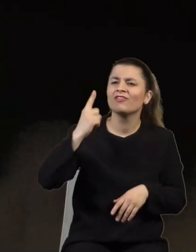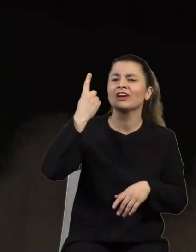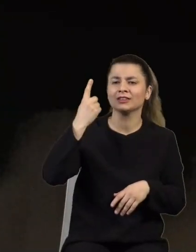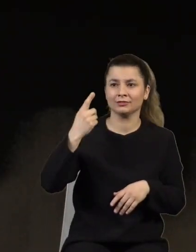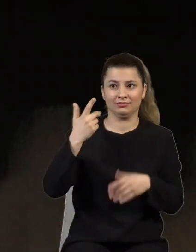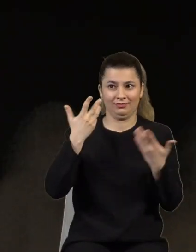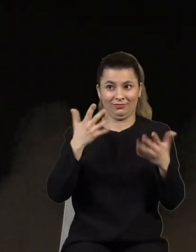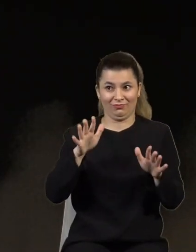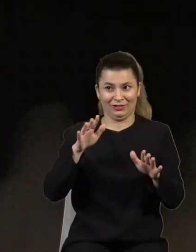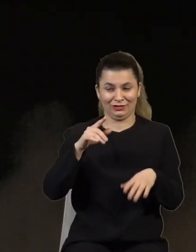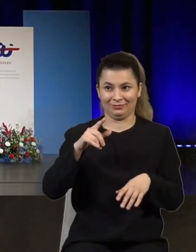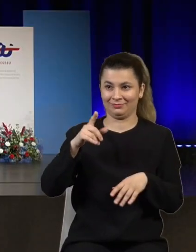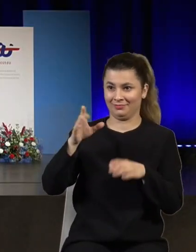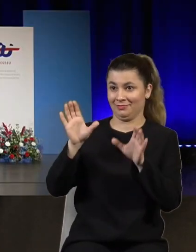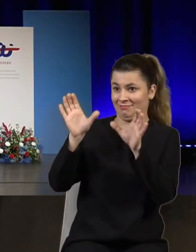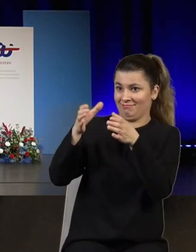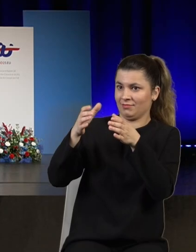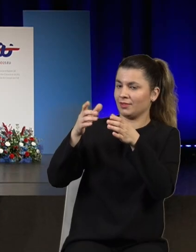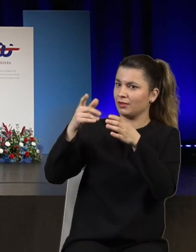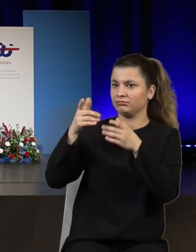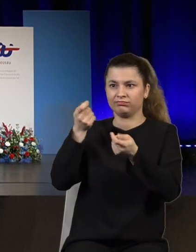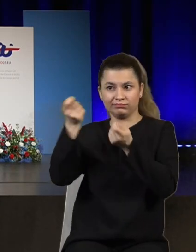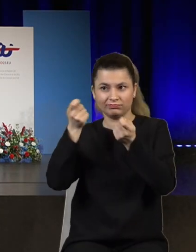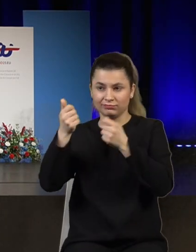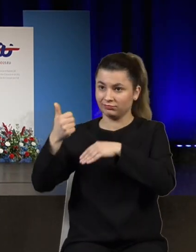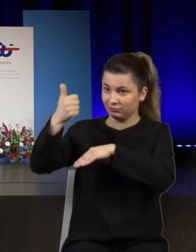What the year was it?